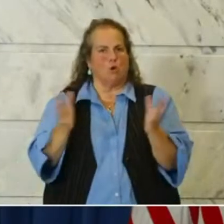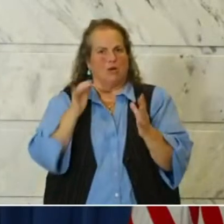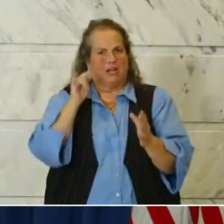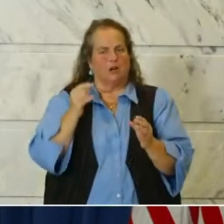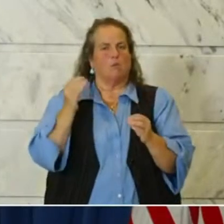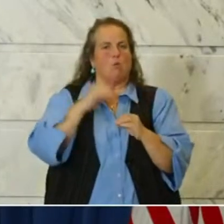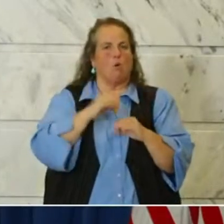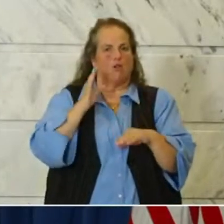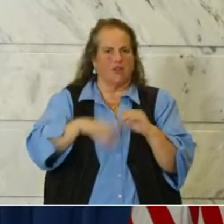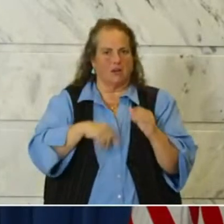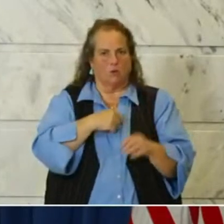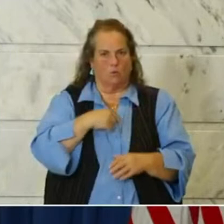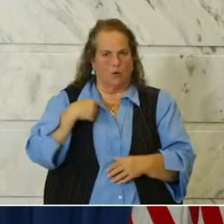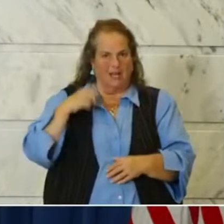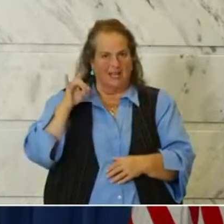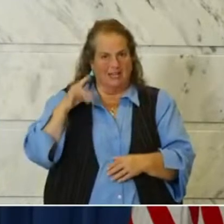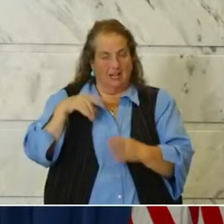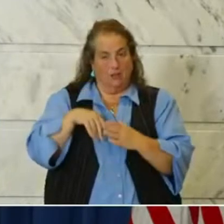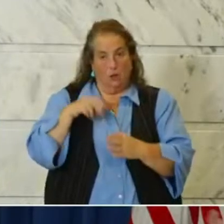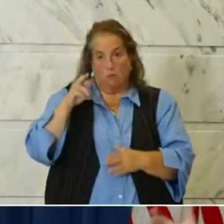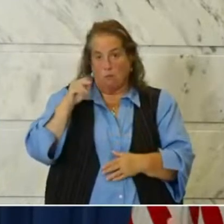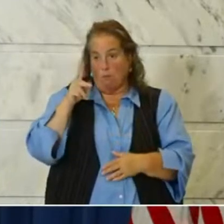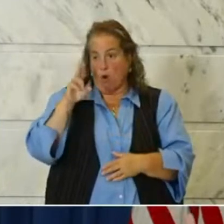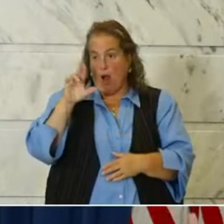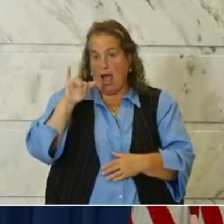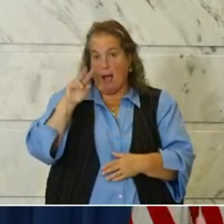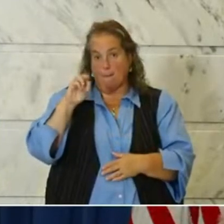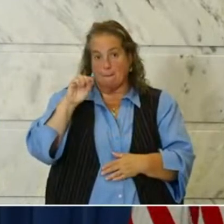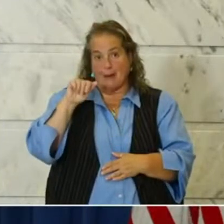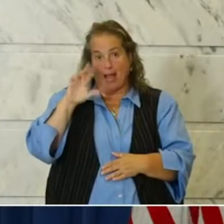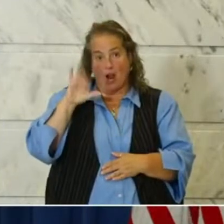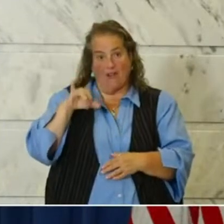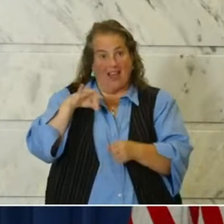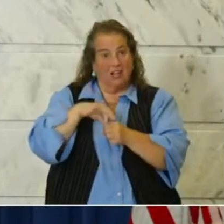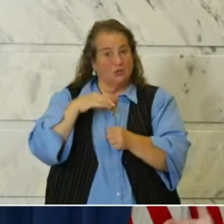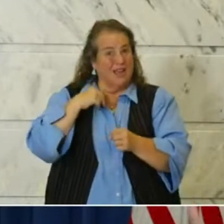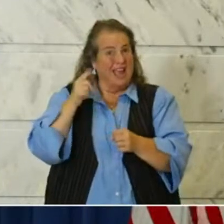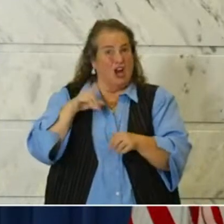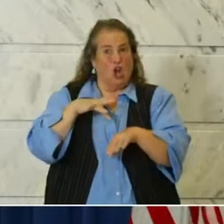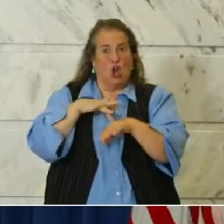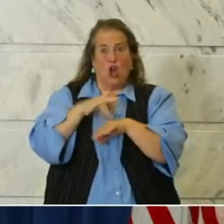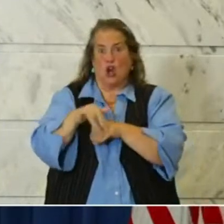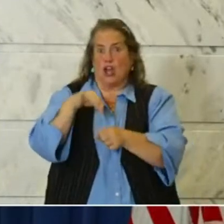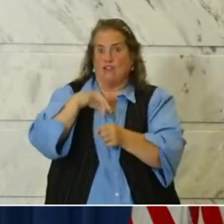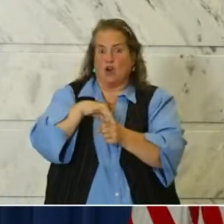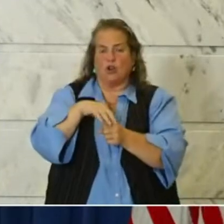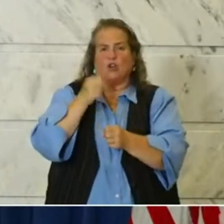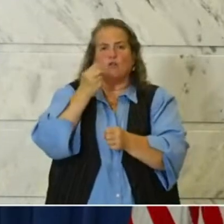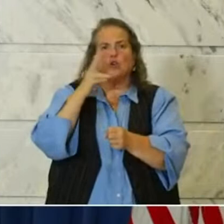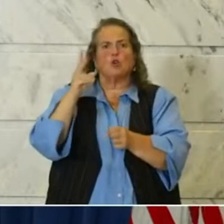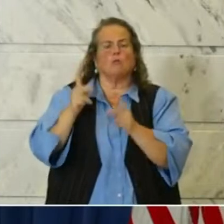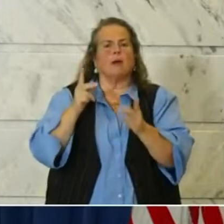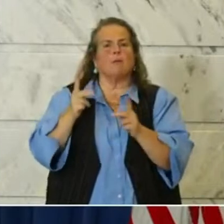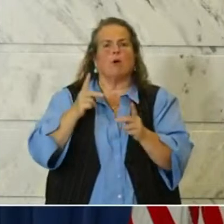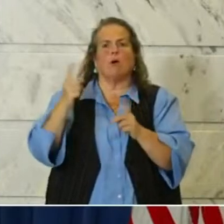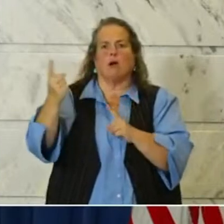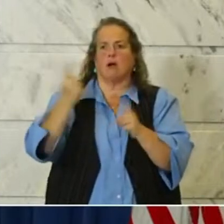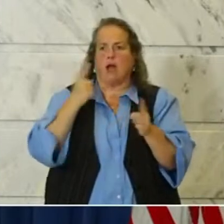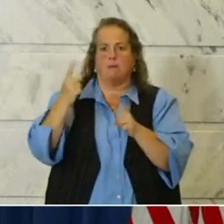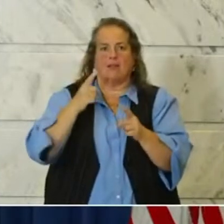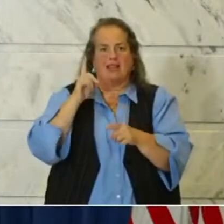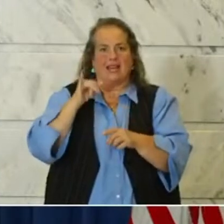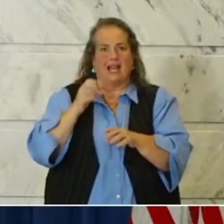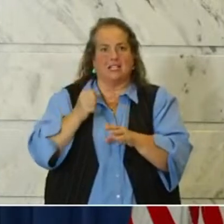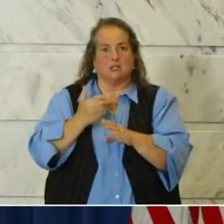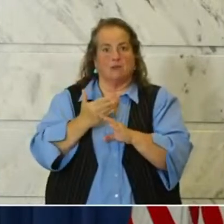did in the primary election. In the primary election, we had early voting. We had very few people coming in the days before leading up to it. That's